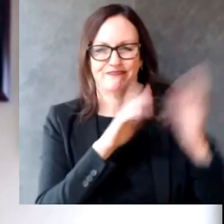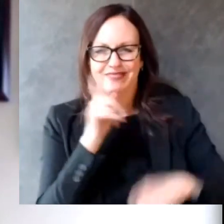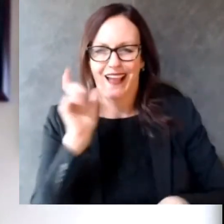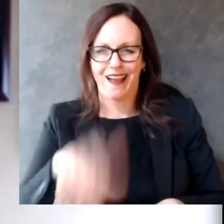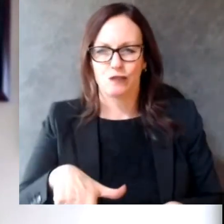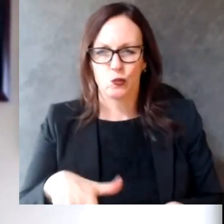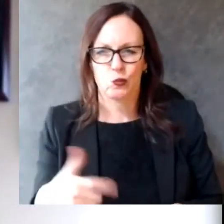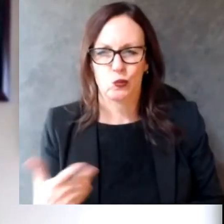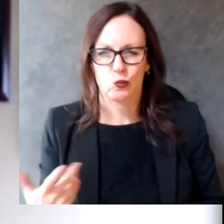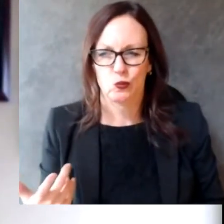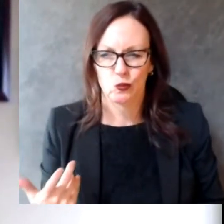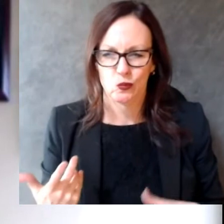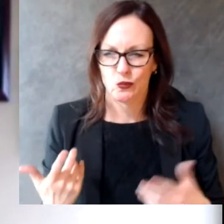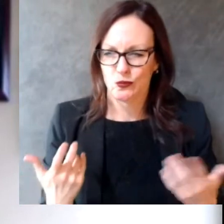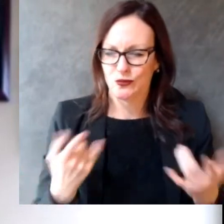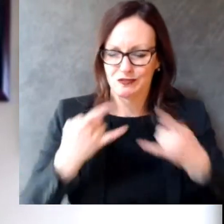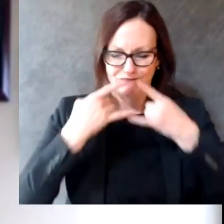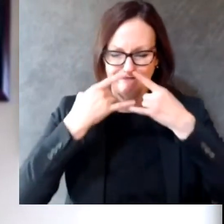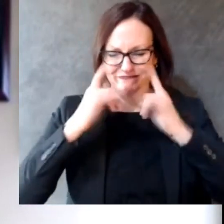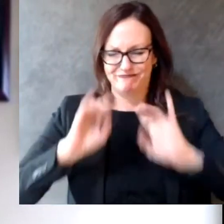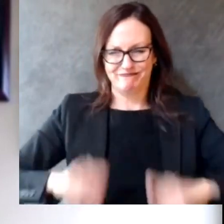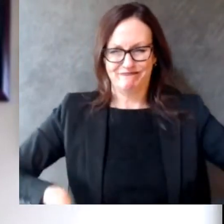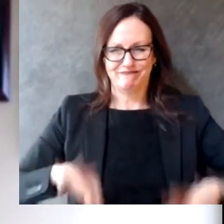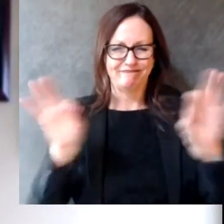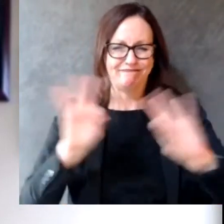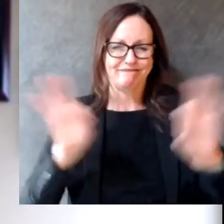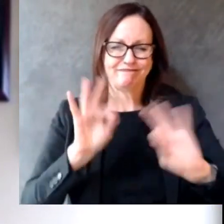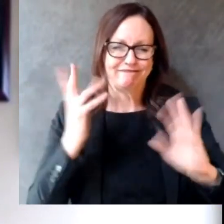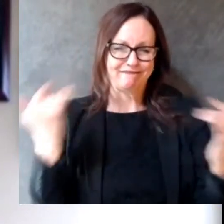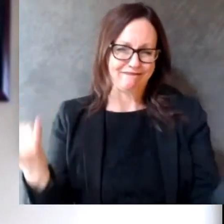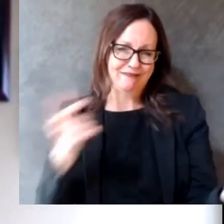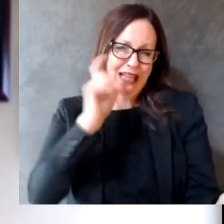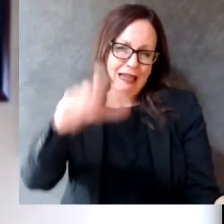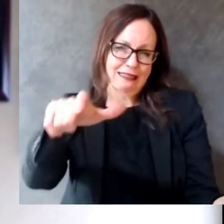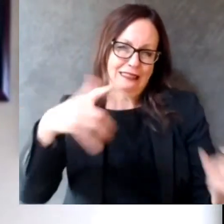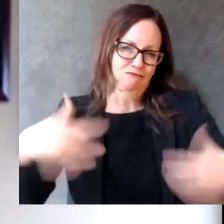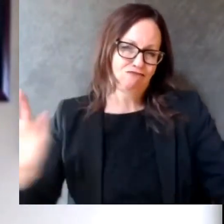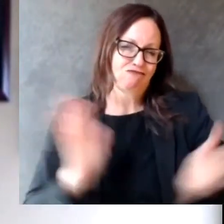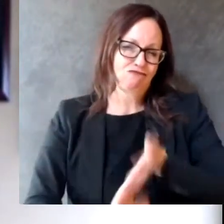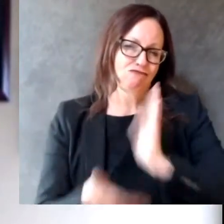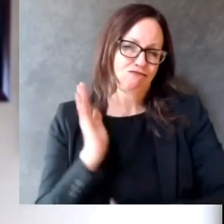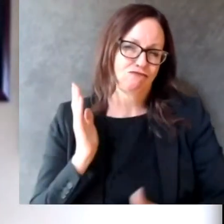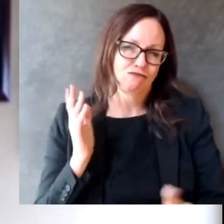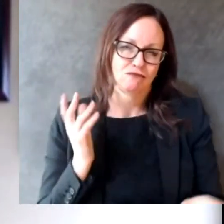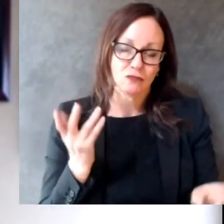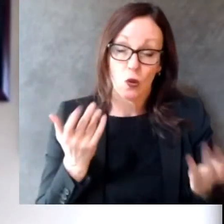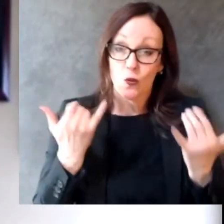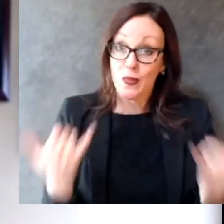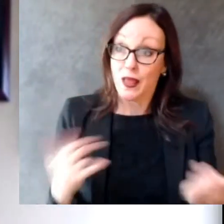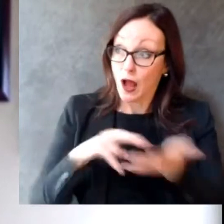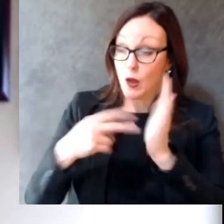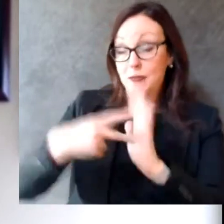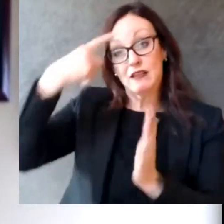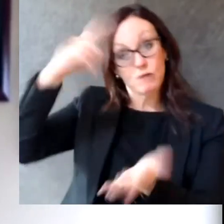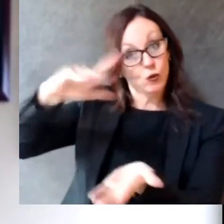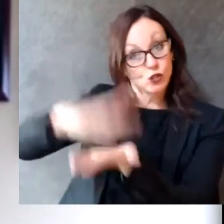I think masks are our #1 most effective tool to prevent the spread of COVID-19 indoor